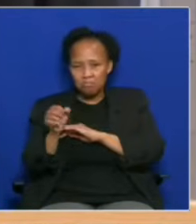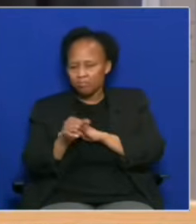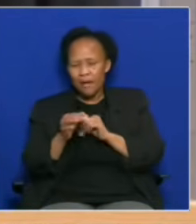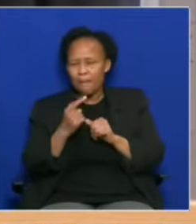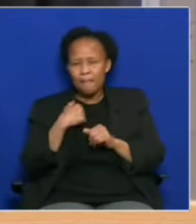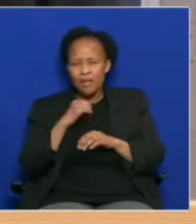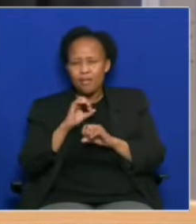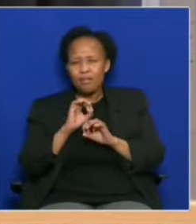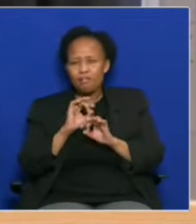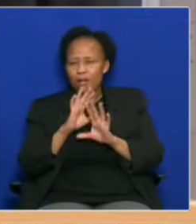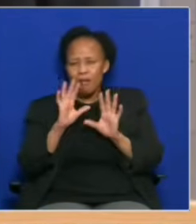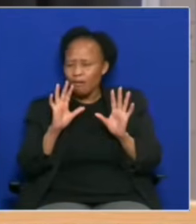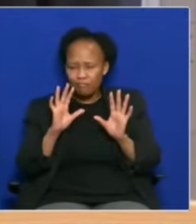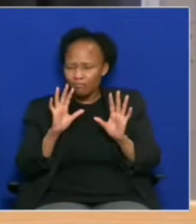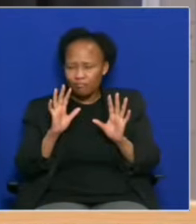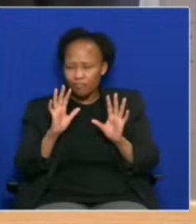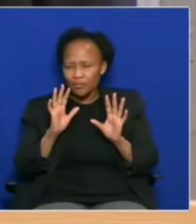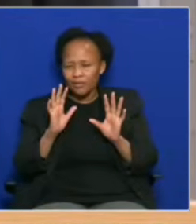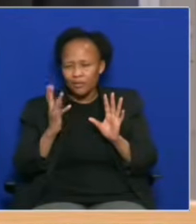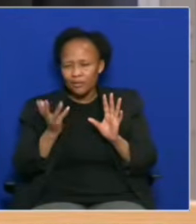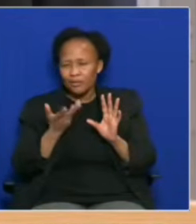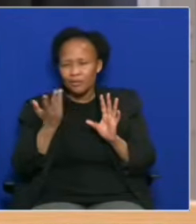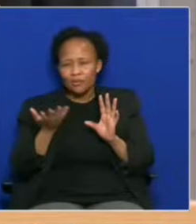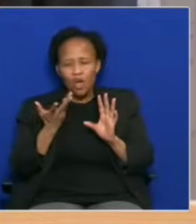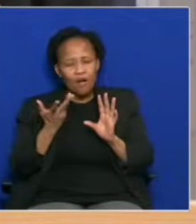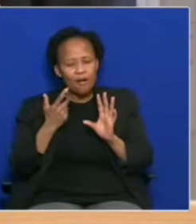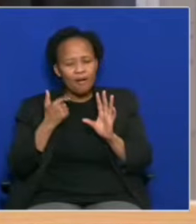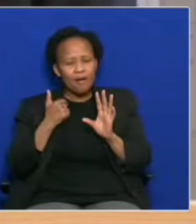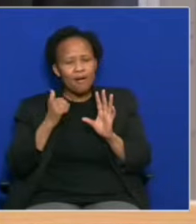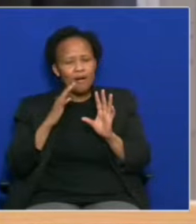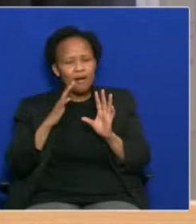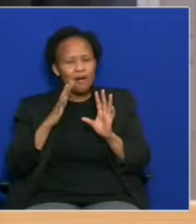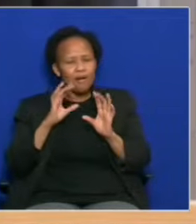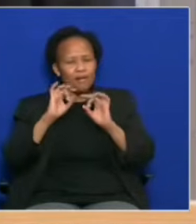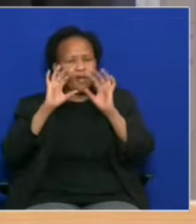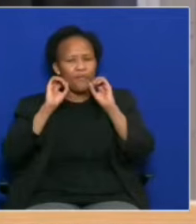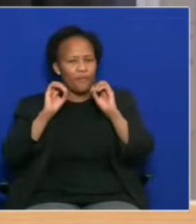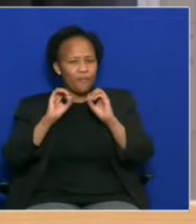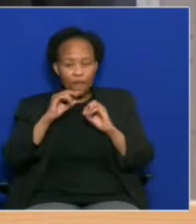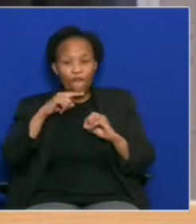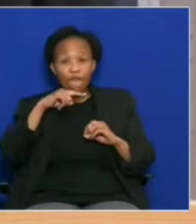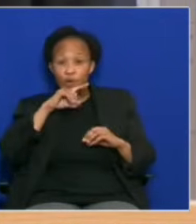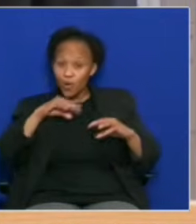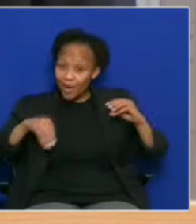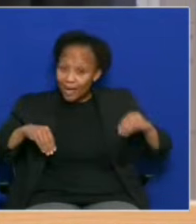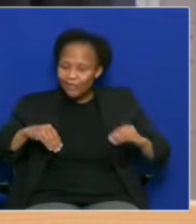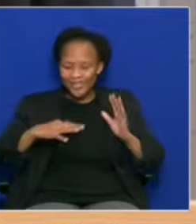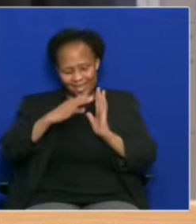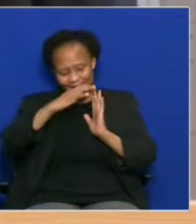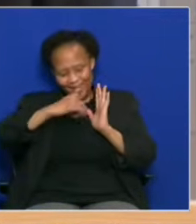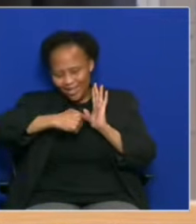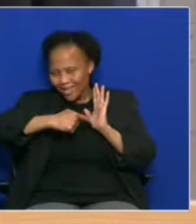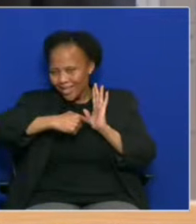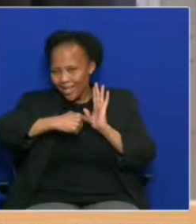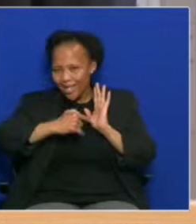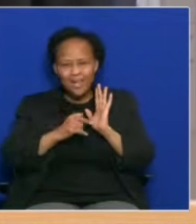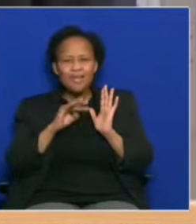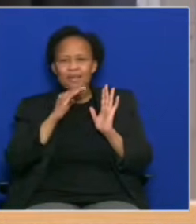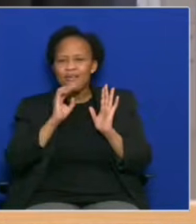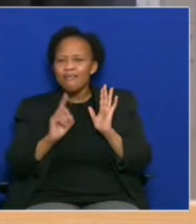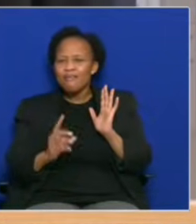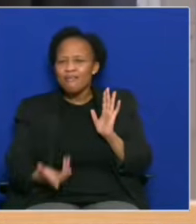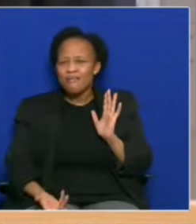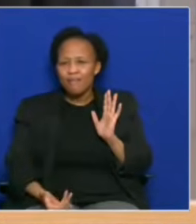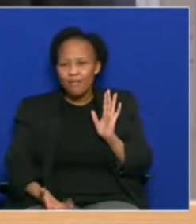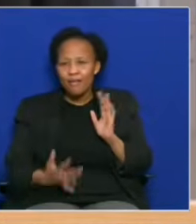fraud and corruption is here. That's where I can see that somebody from outside was appointed